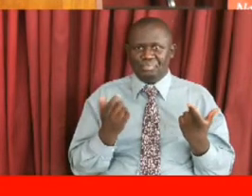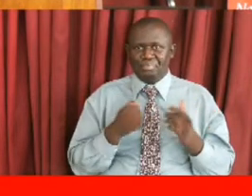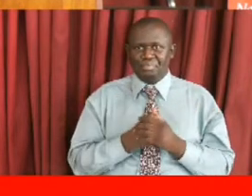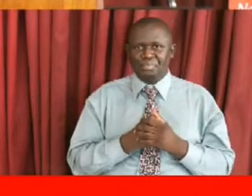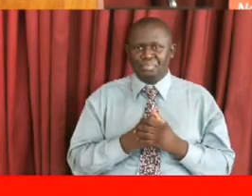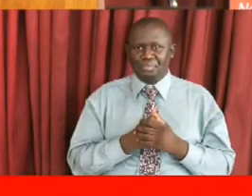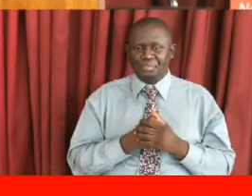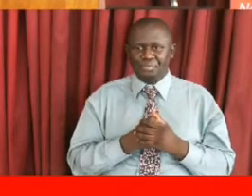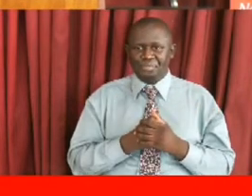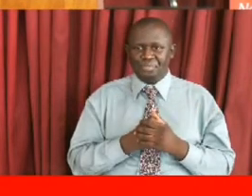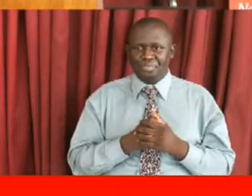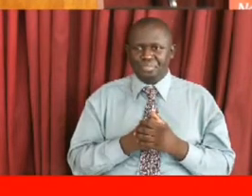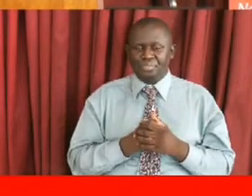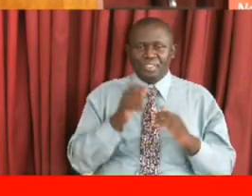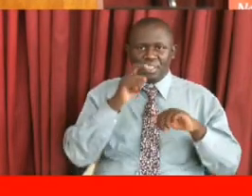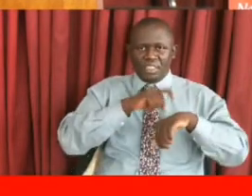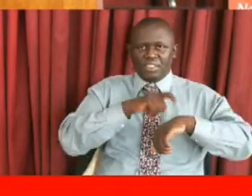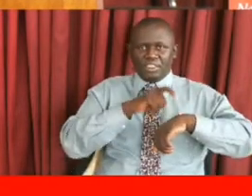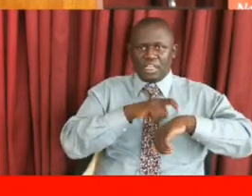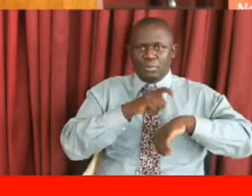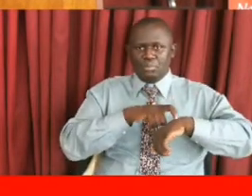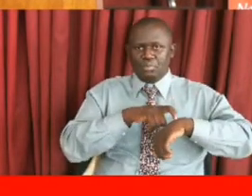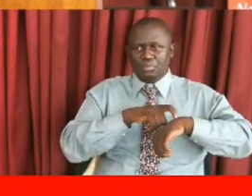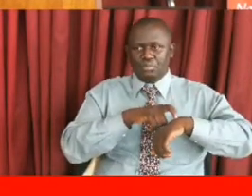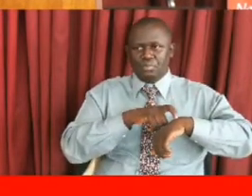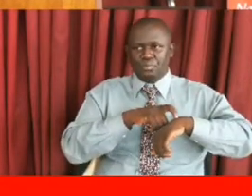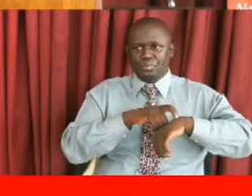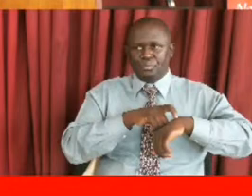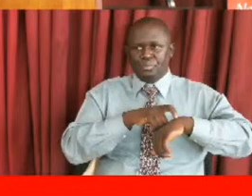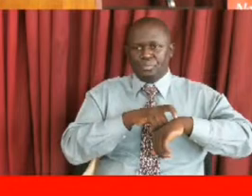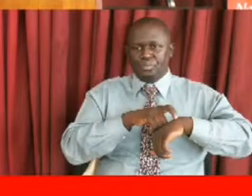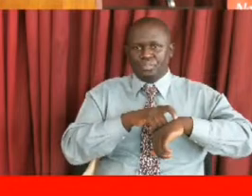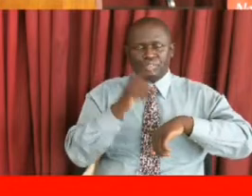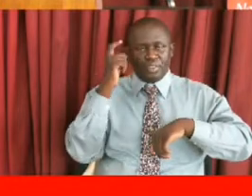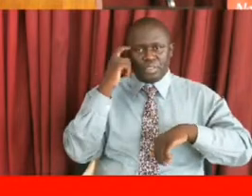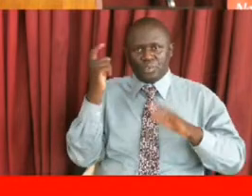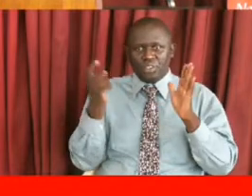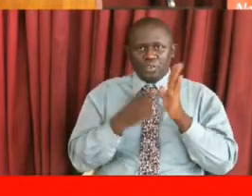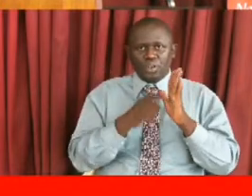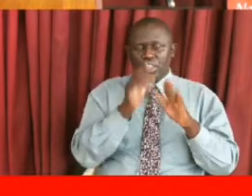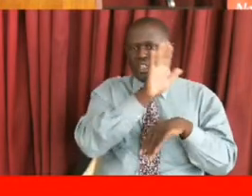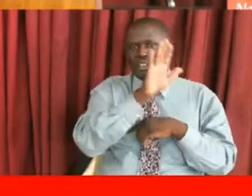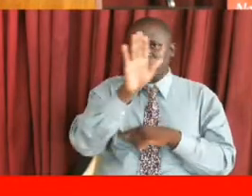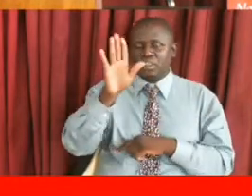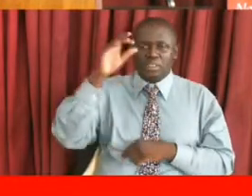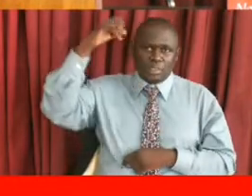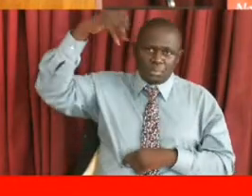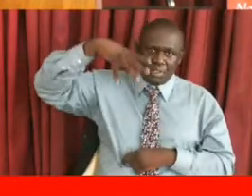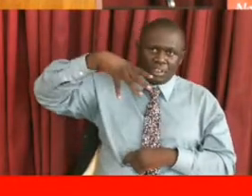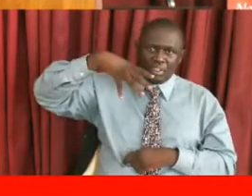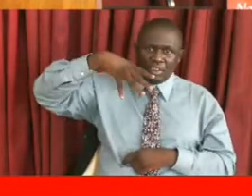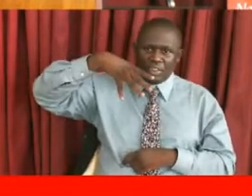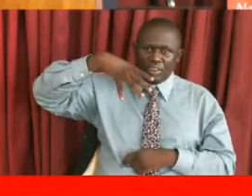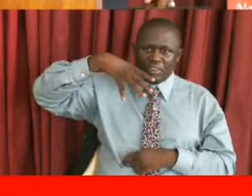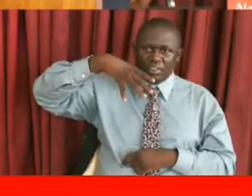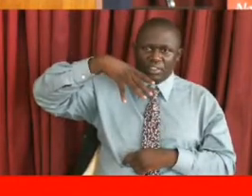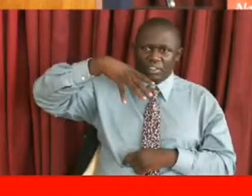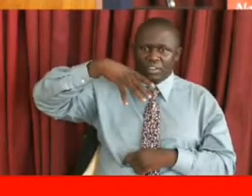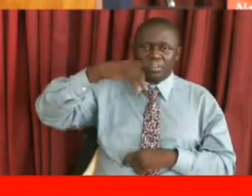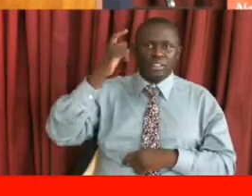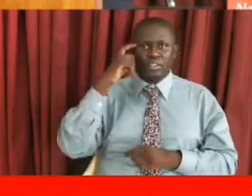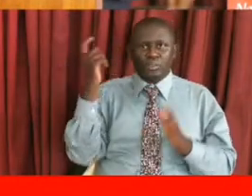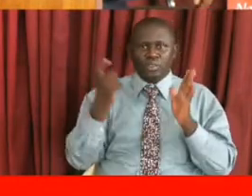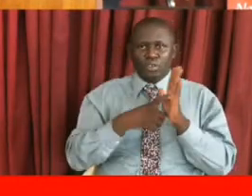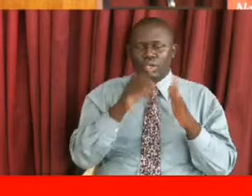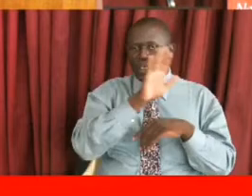Thunders it is time to recognize his presence to recognize